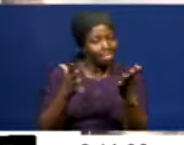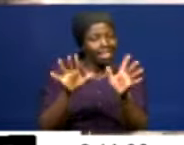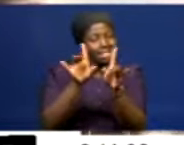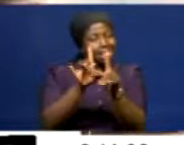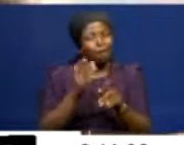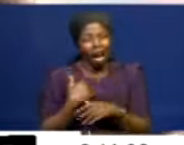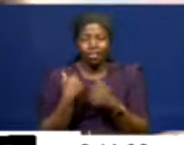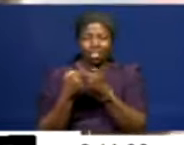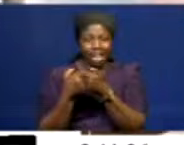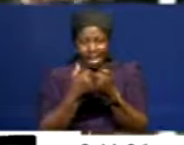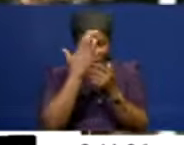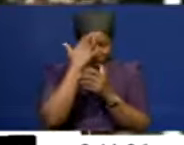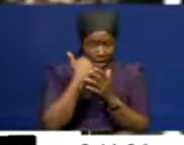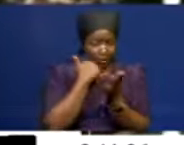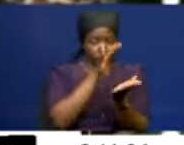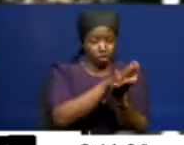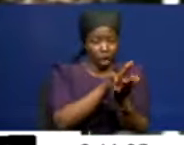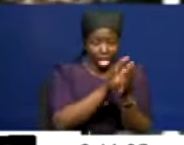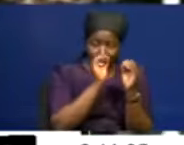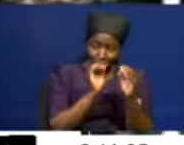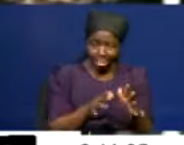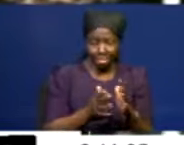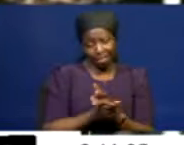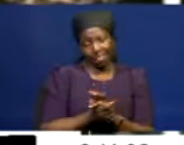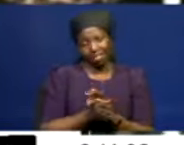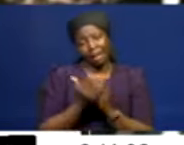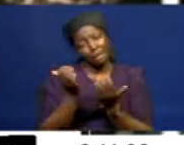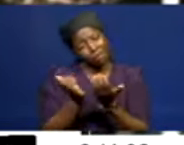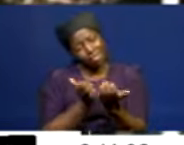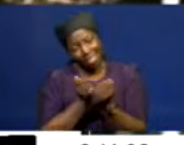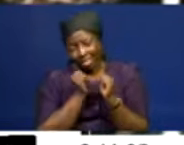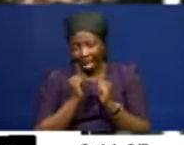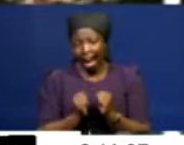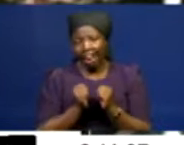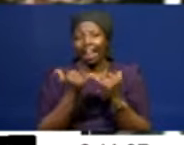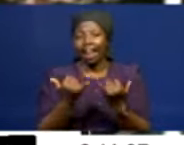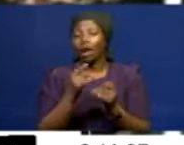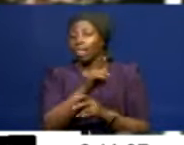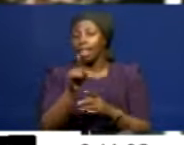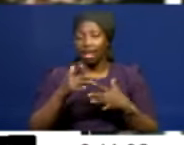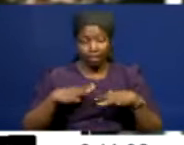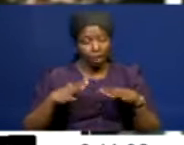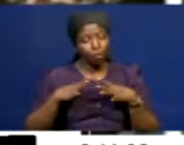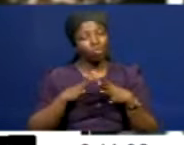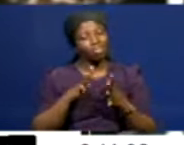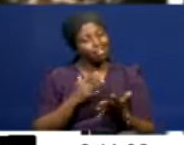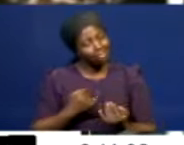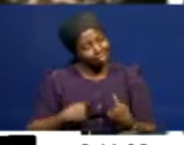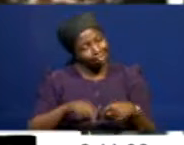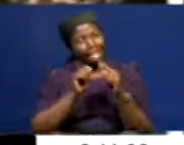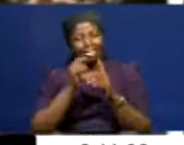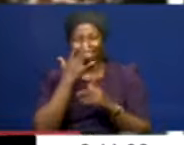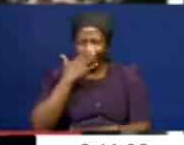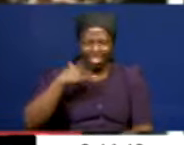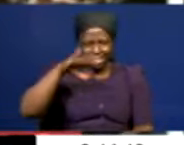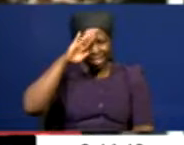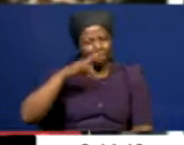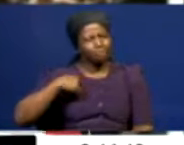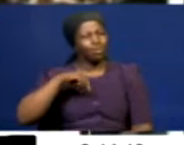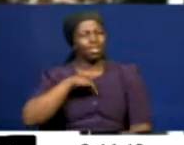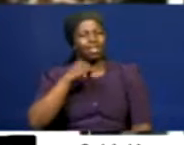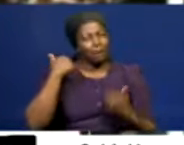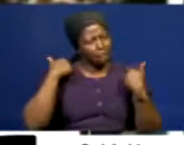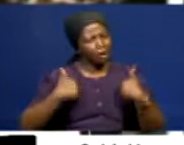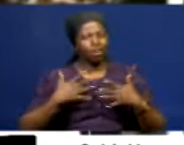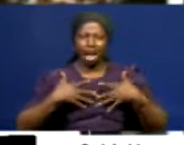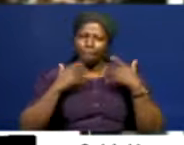facilities, business is tough. Our walijaribu kutufrustrate sana. I'm not happy with them. Sababu I was one of them